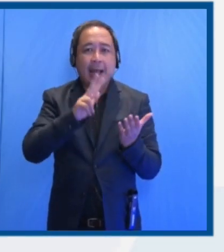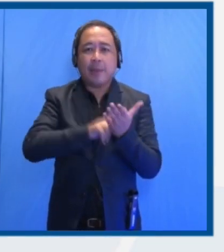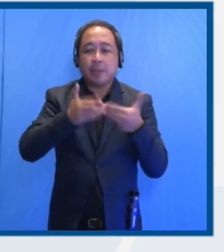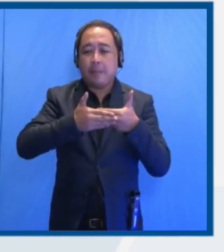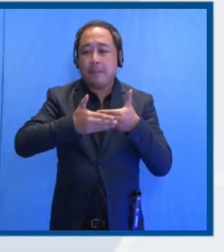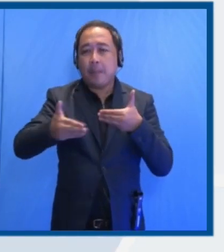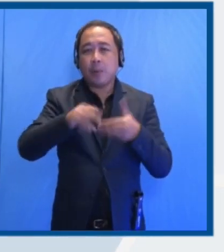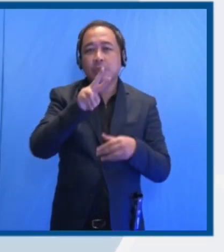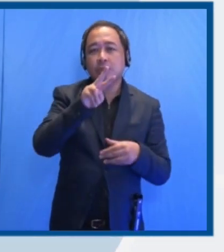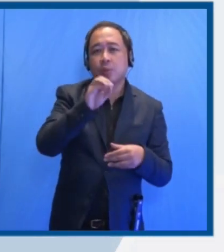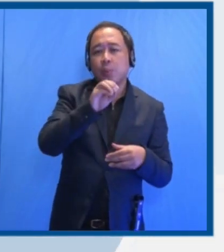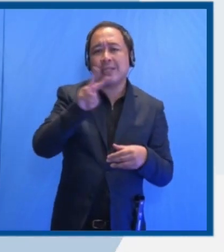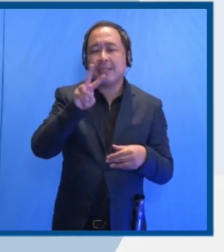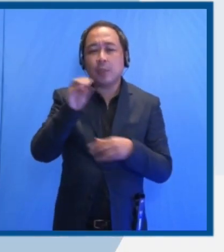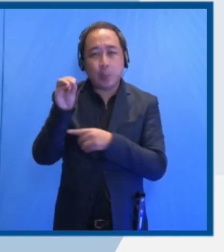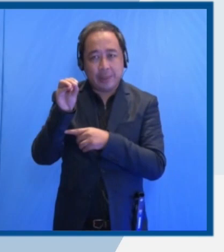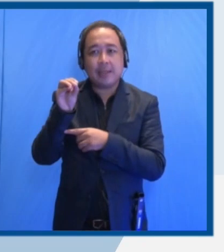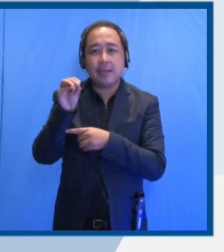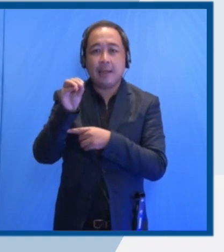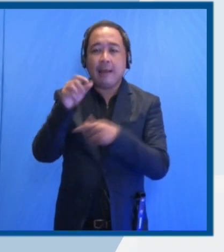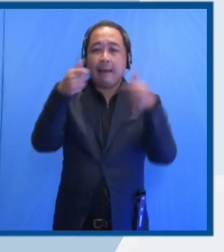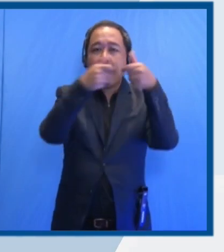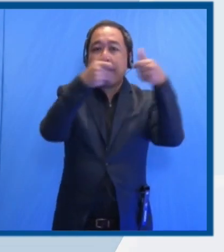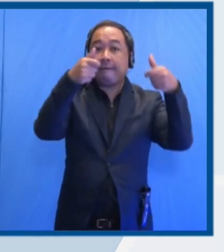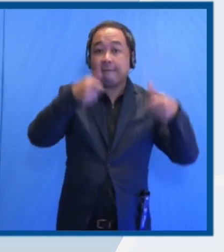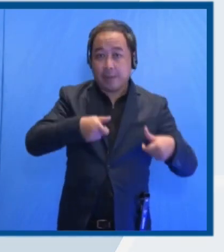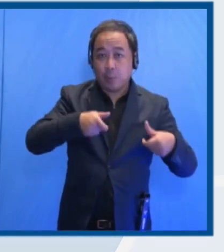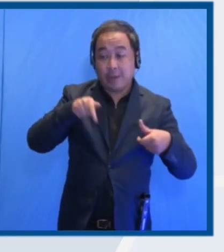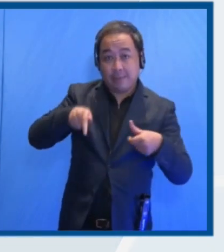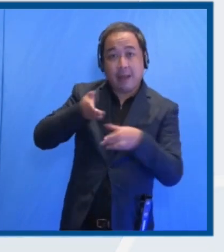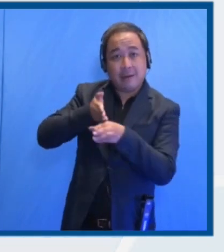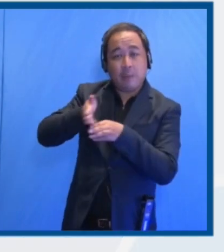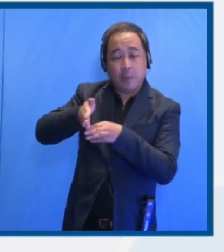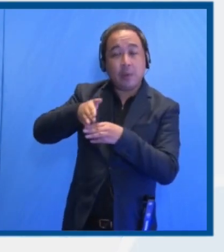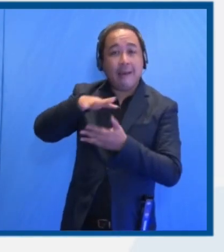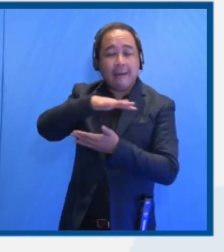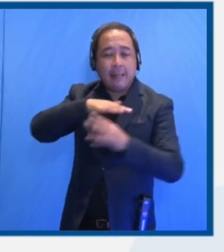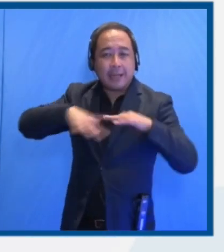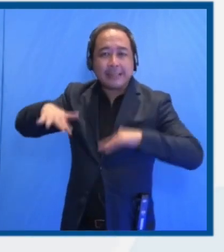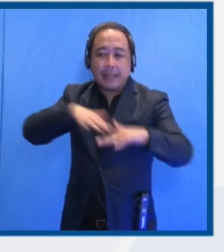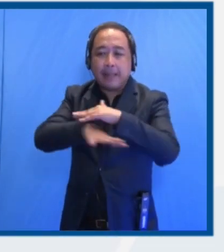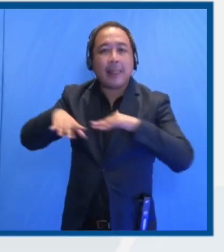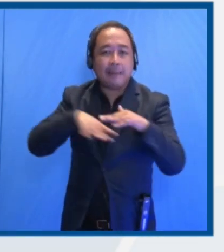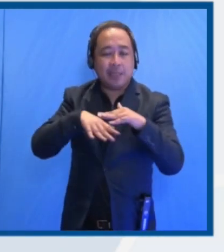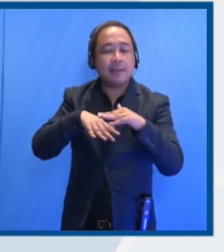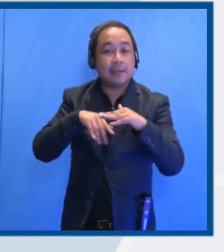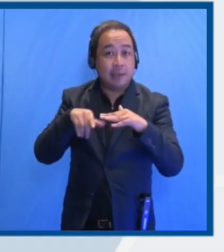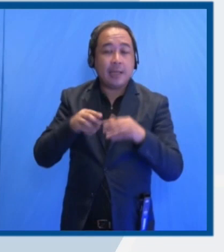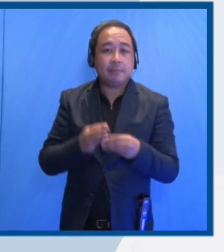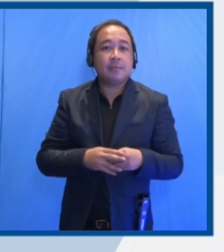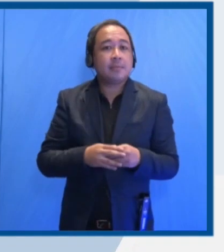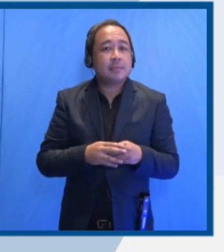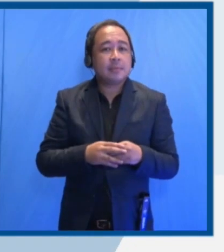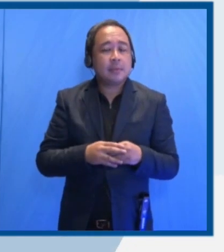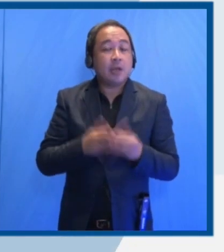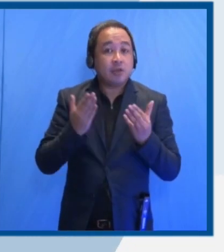post-2020 Global Biodiversity Framework in this particular year. And we know that this is an opportunity to accelerate